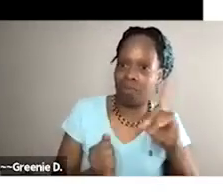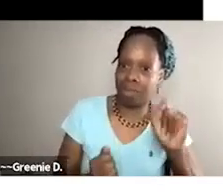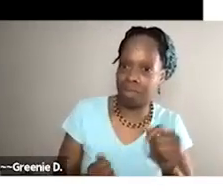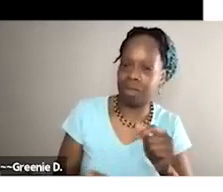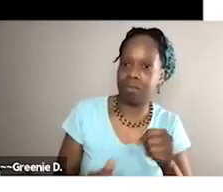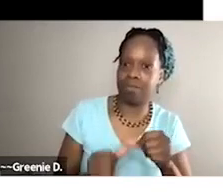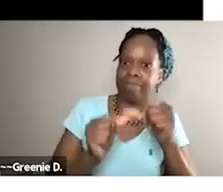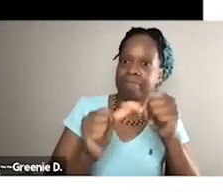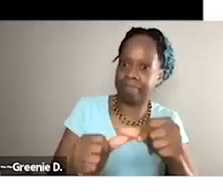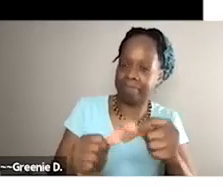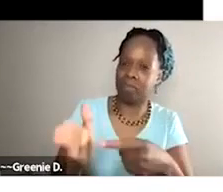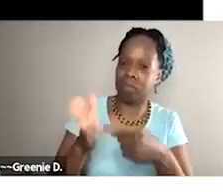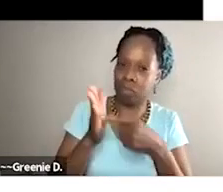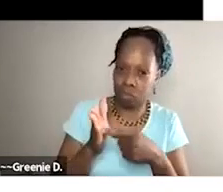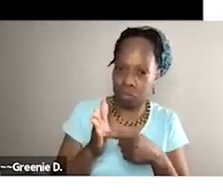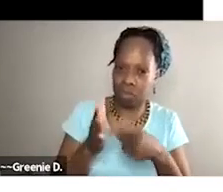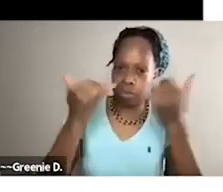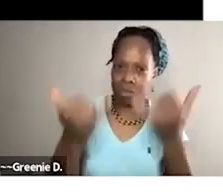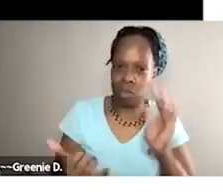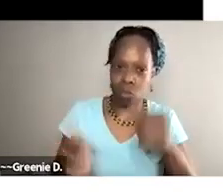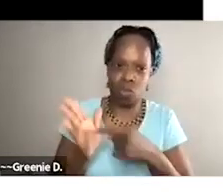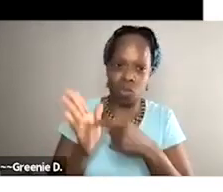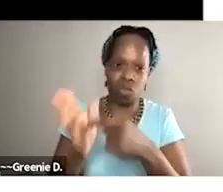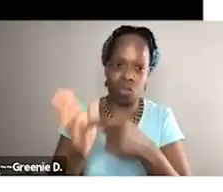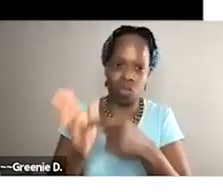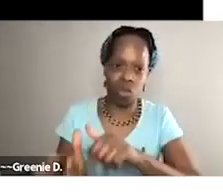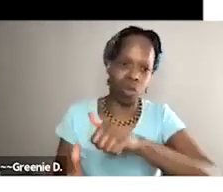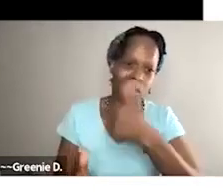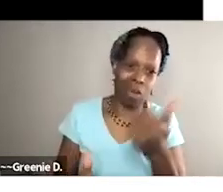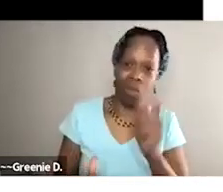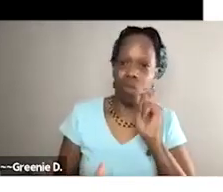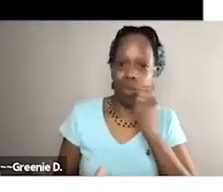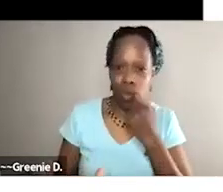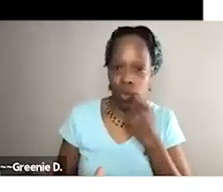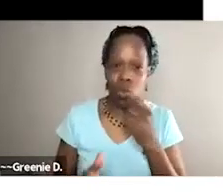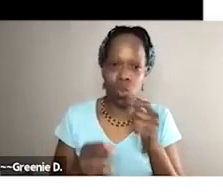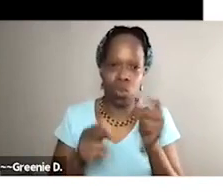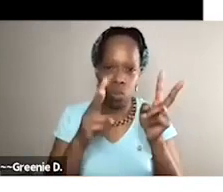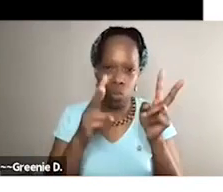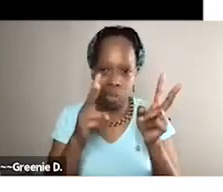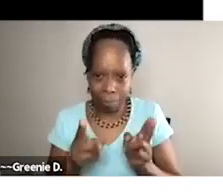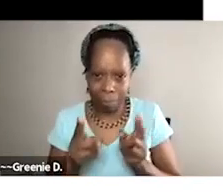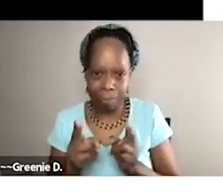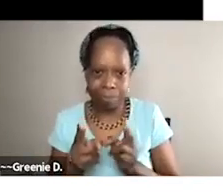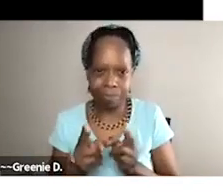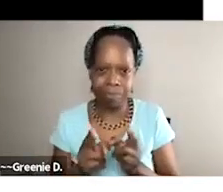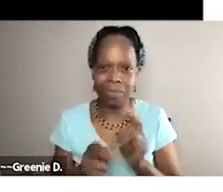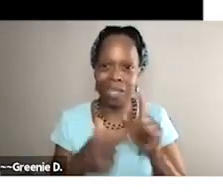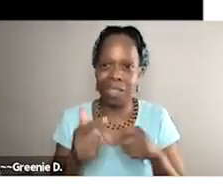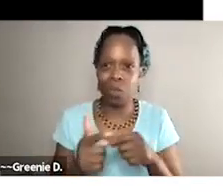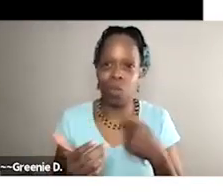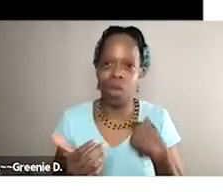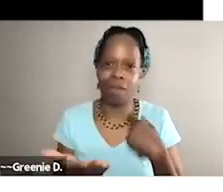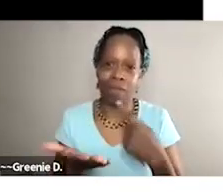And we're going to show you another cool little clip here, and then we'll talk about it.